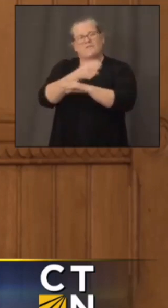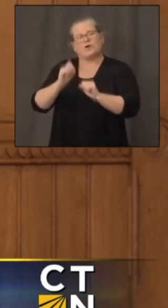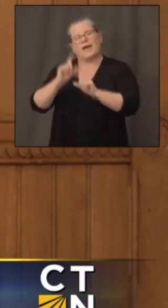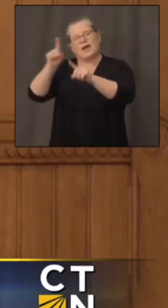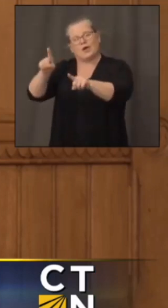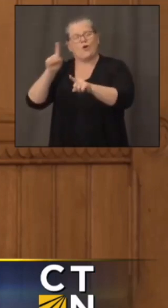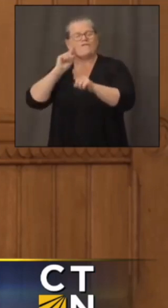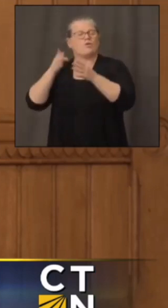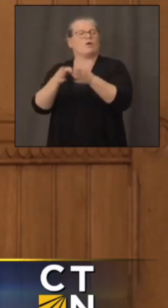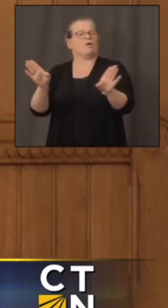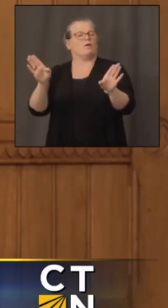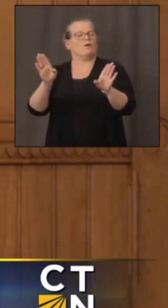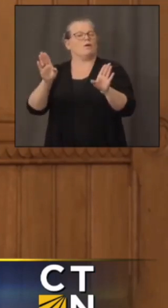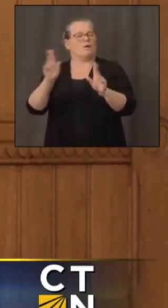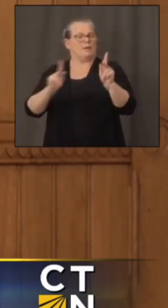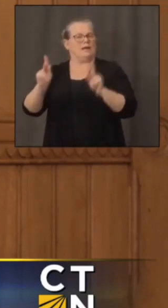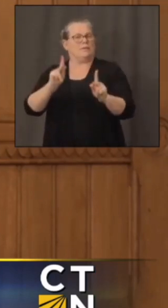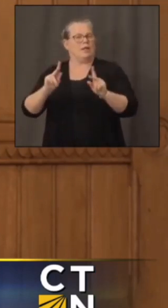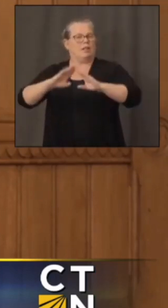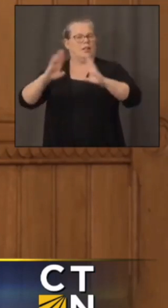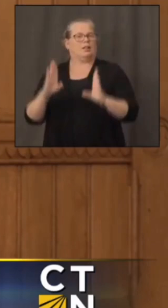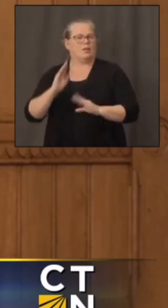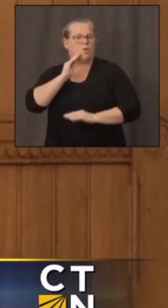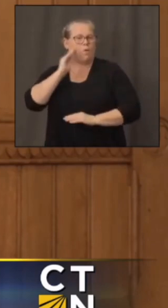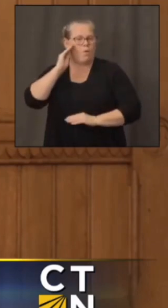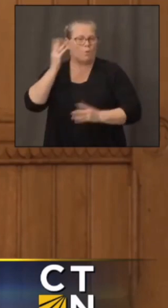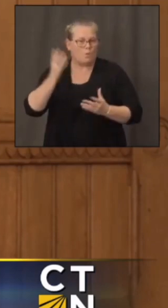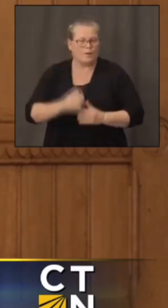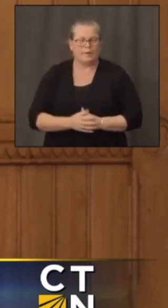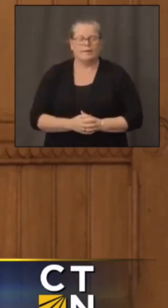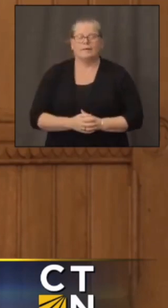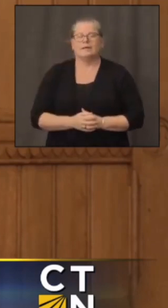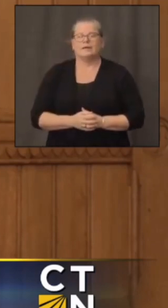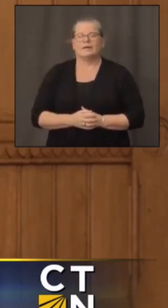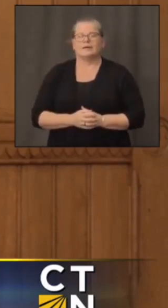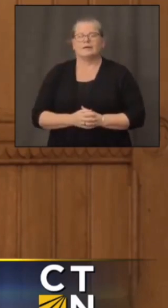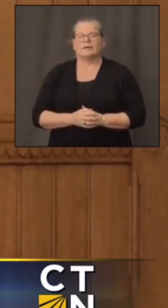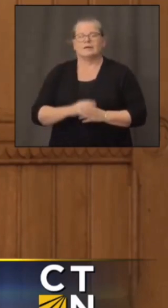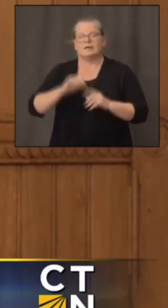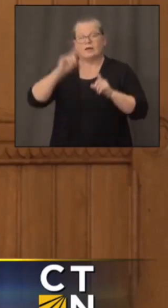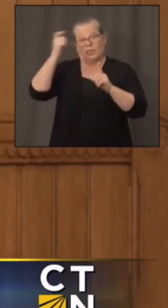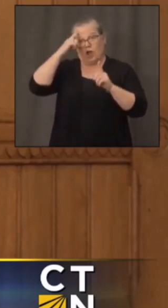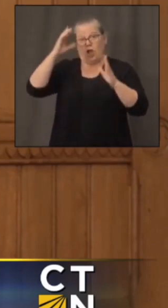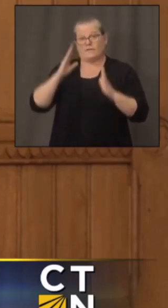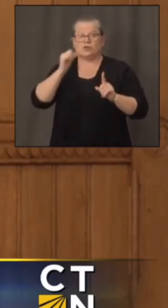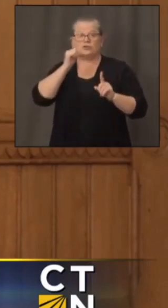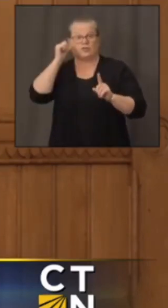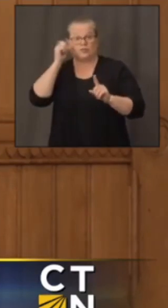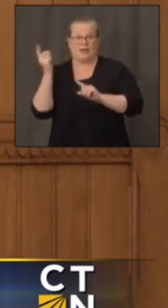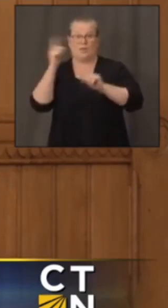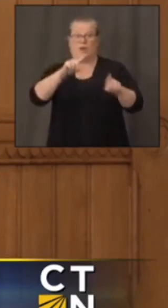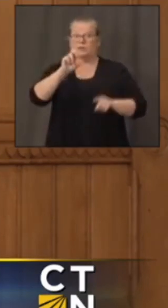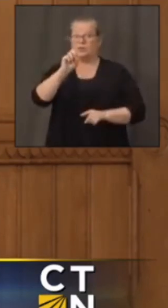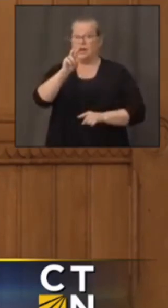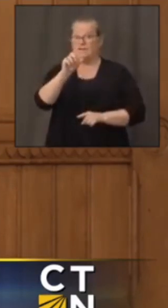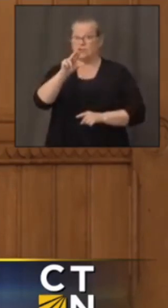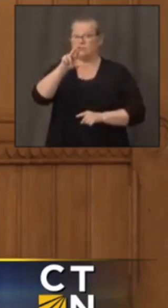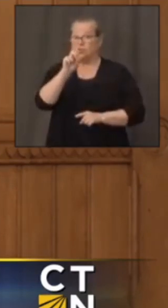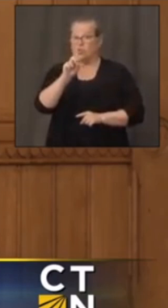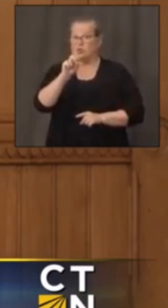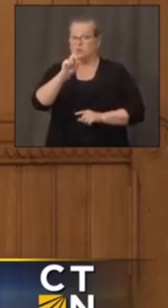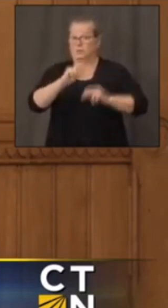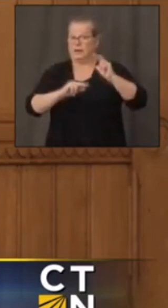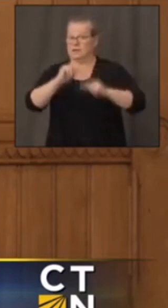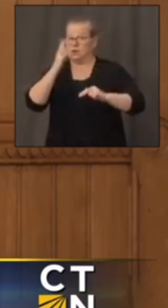all customers. The governor visited Eversource yesterday because there's a